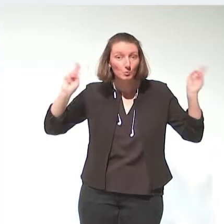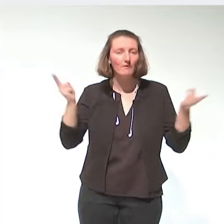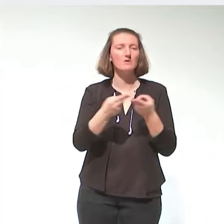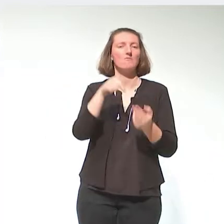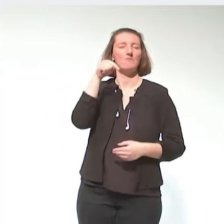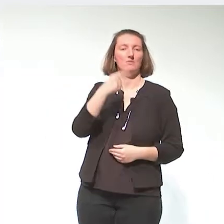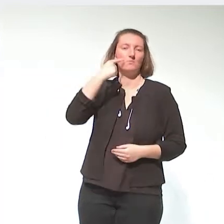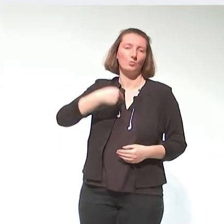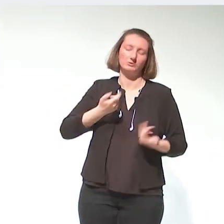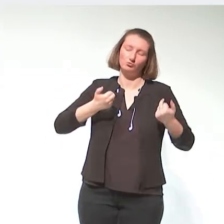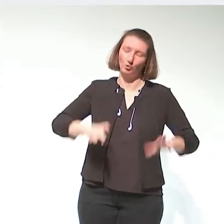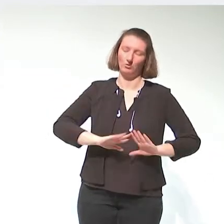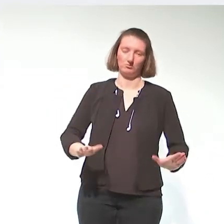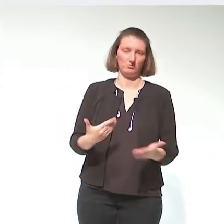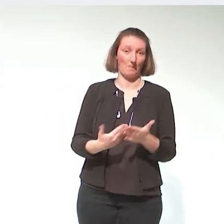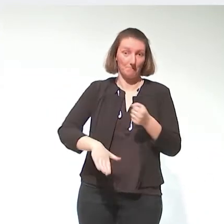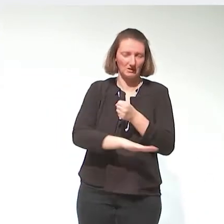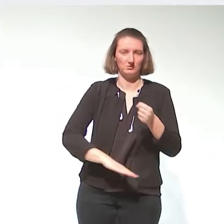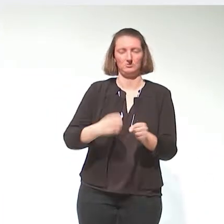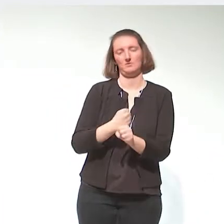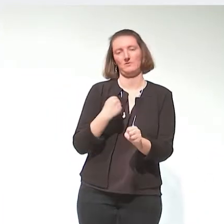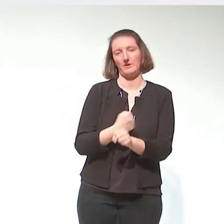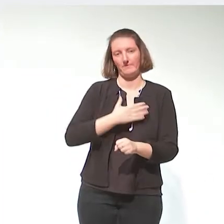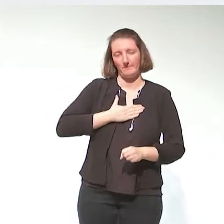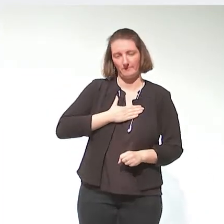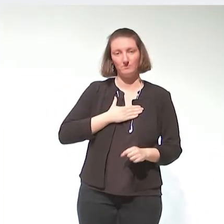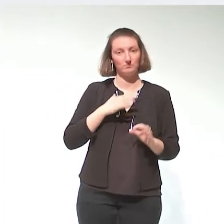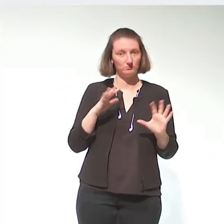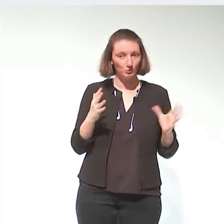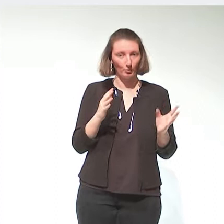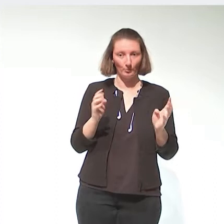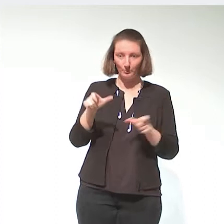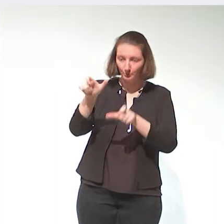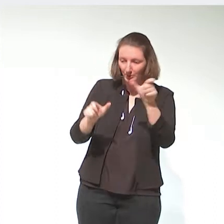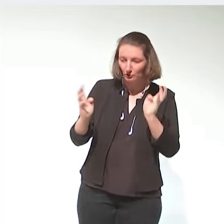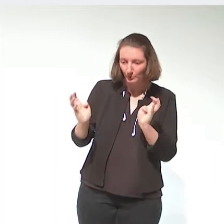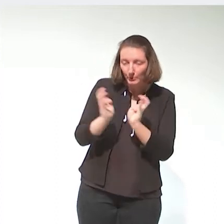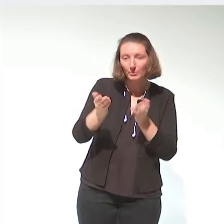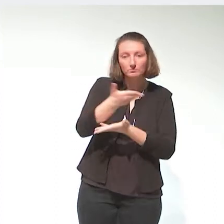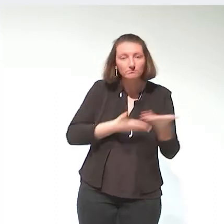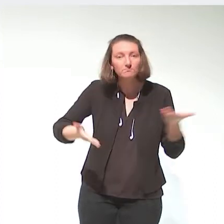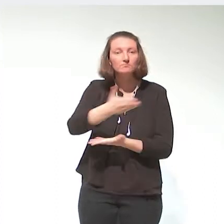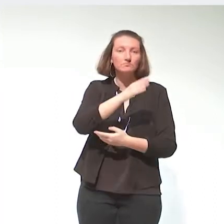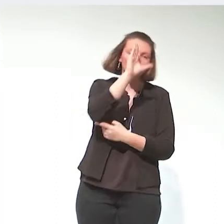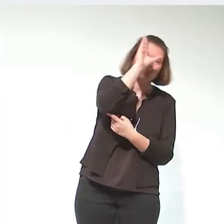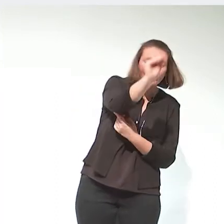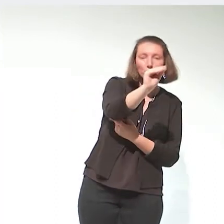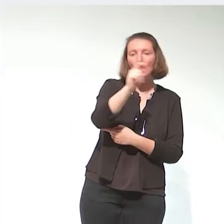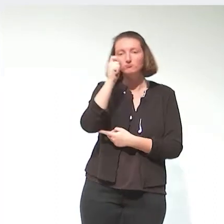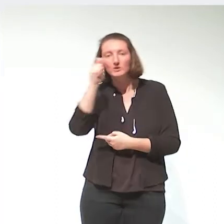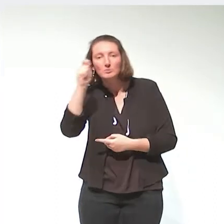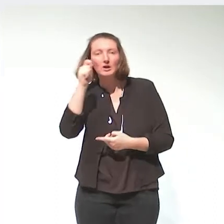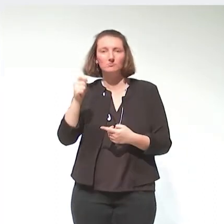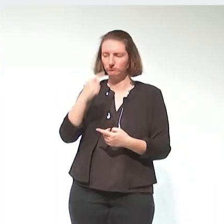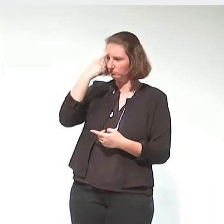A cross-cutting approach, an interdepartmental approach, a universal approach. These are the guiding principles that will guide our work. We need